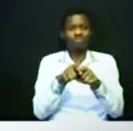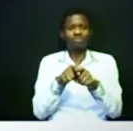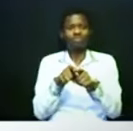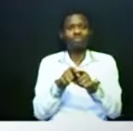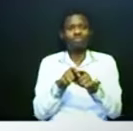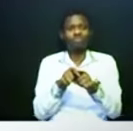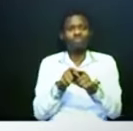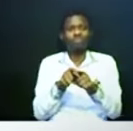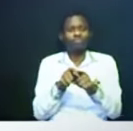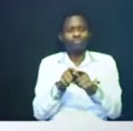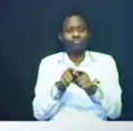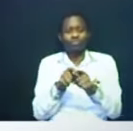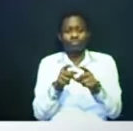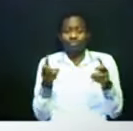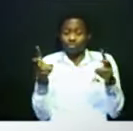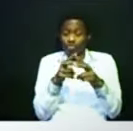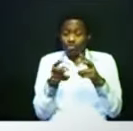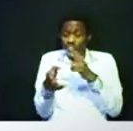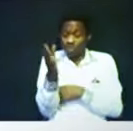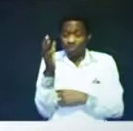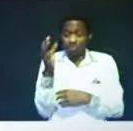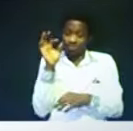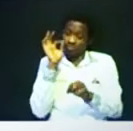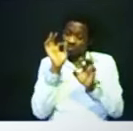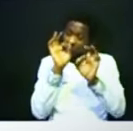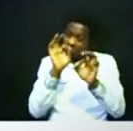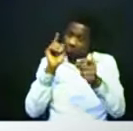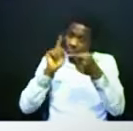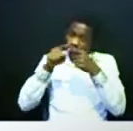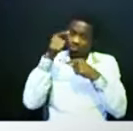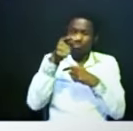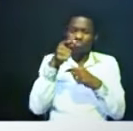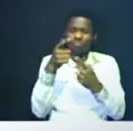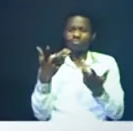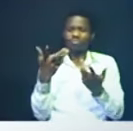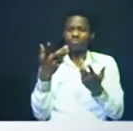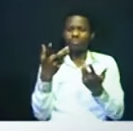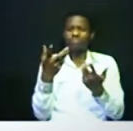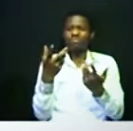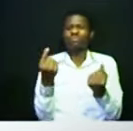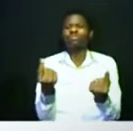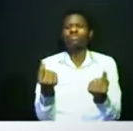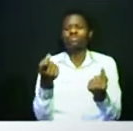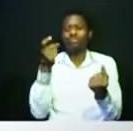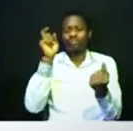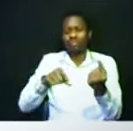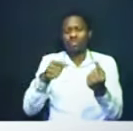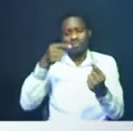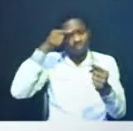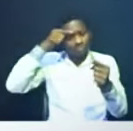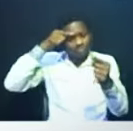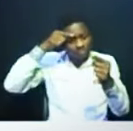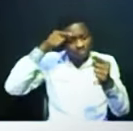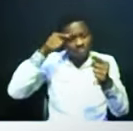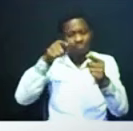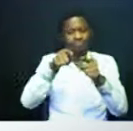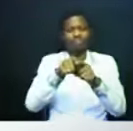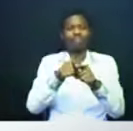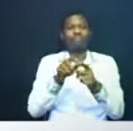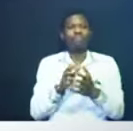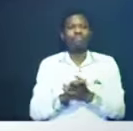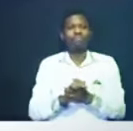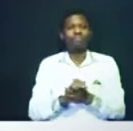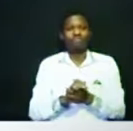when the word of God is coming to you, you only have to agree. That it go